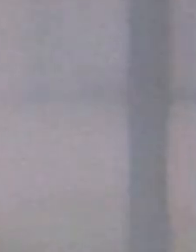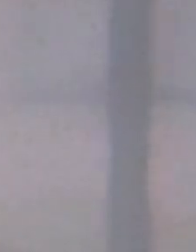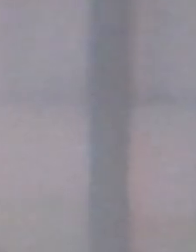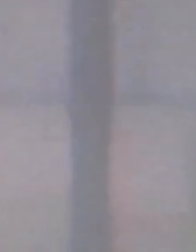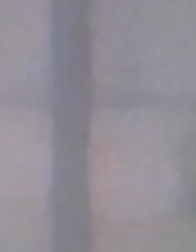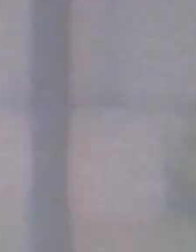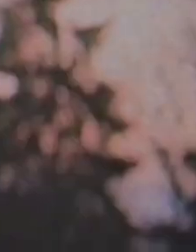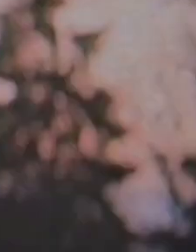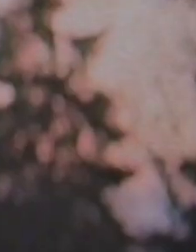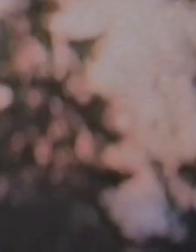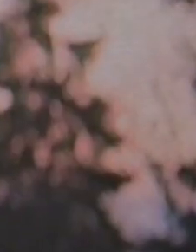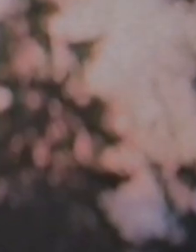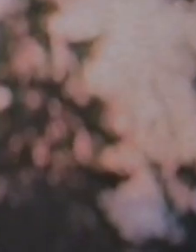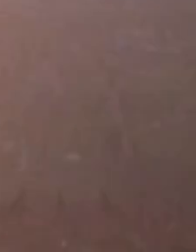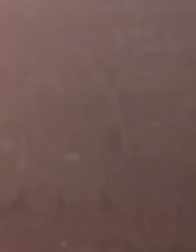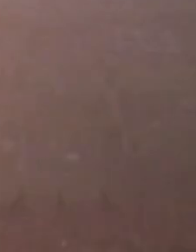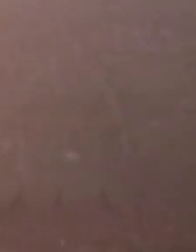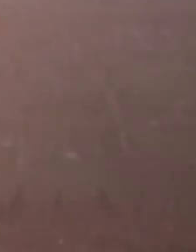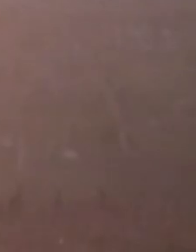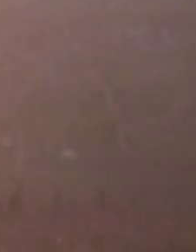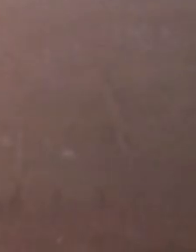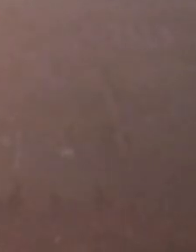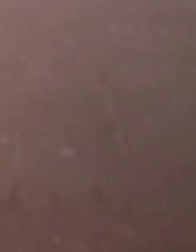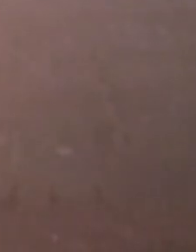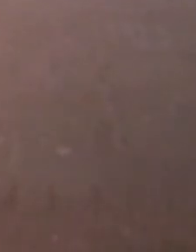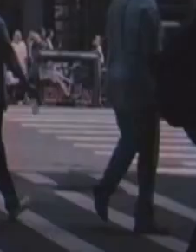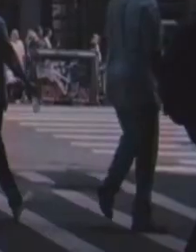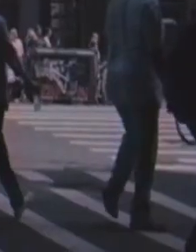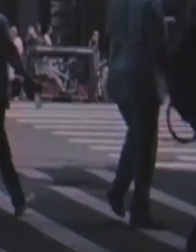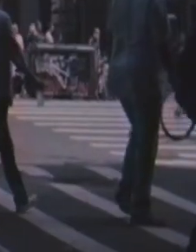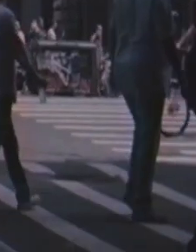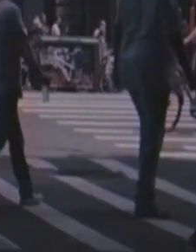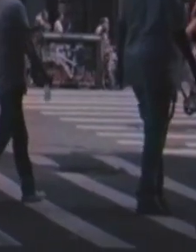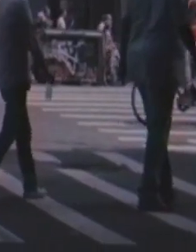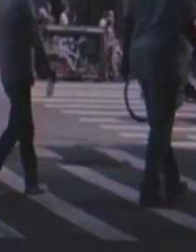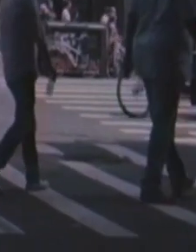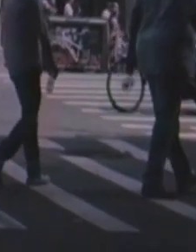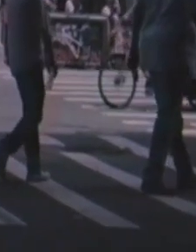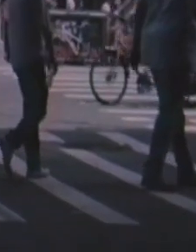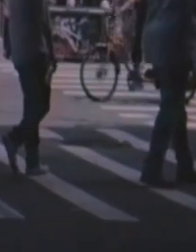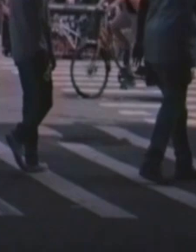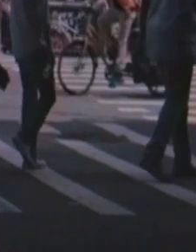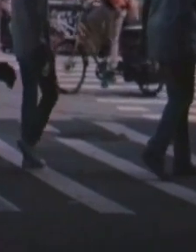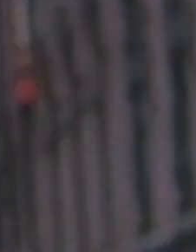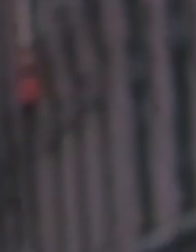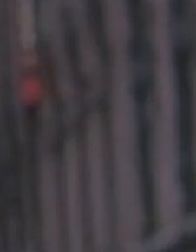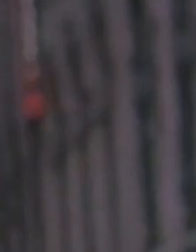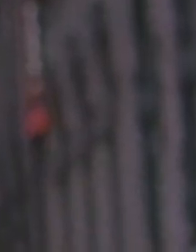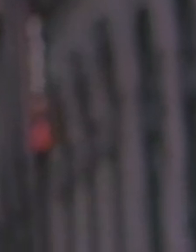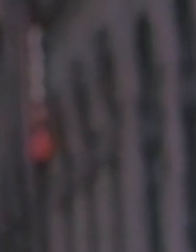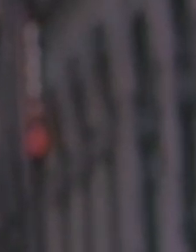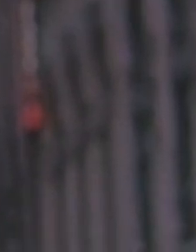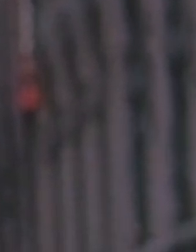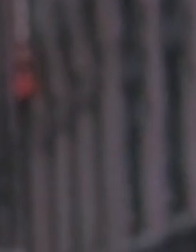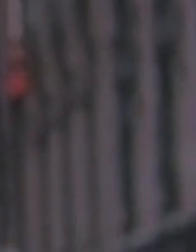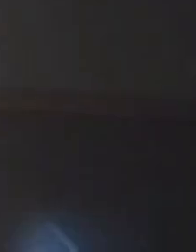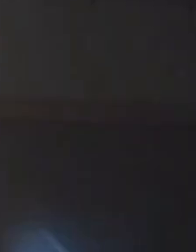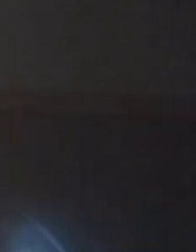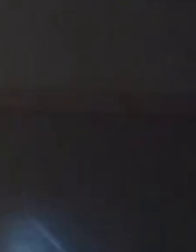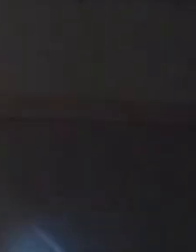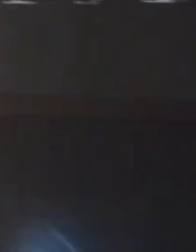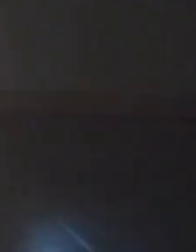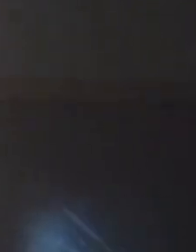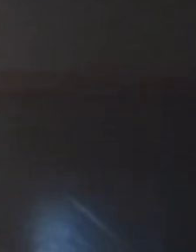and the underwhelming, to the nobodies and has-beens, to people just like me. You matter to